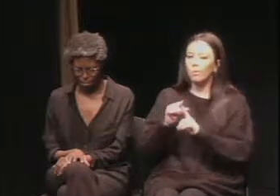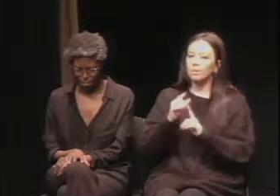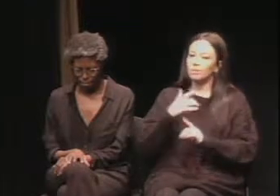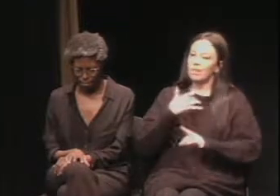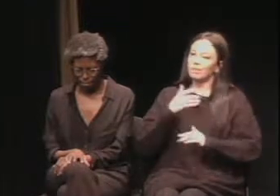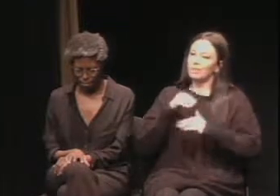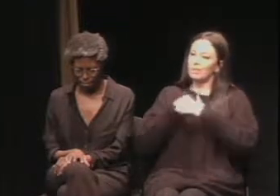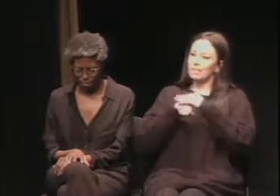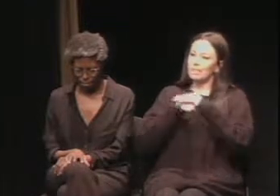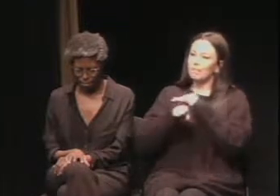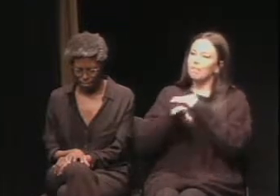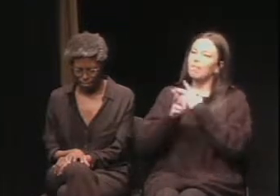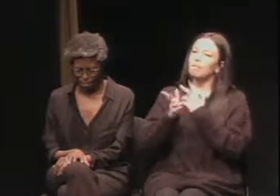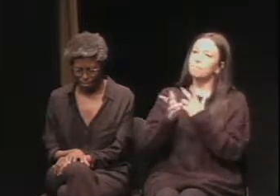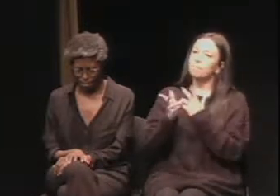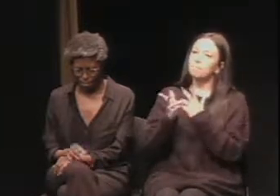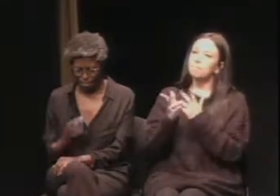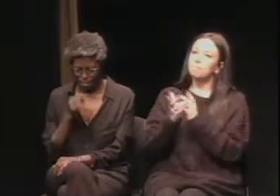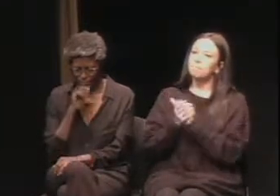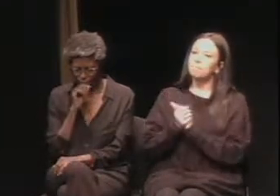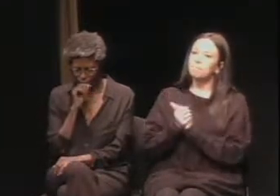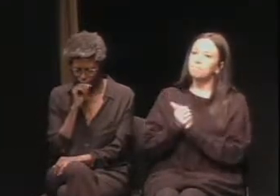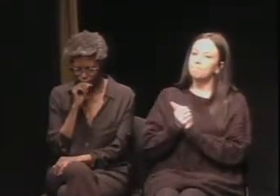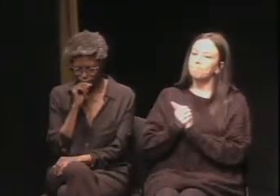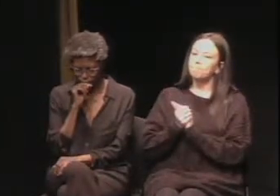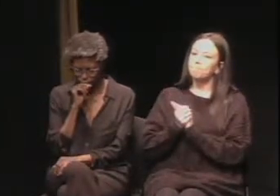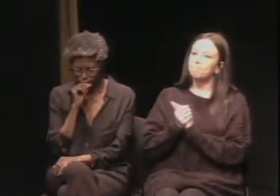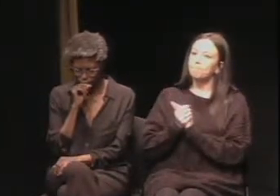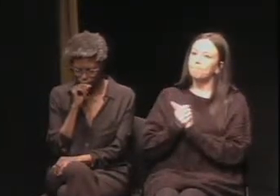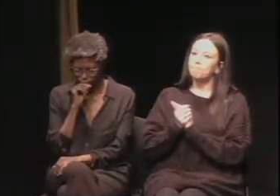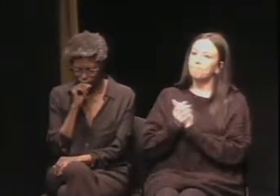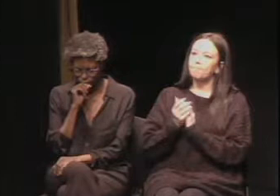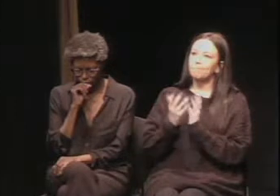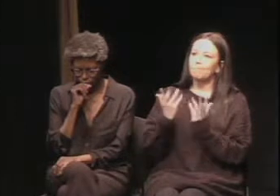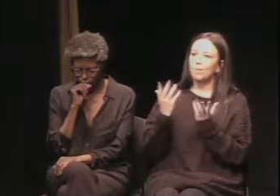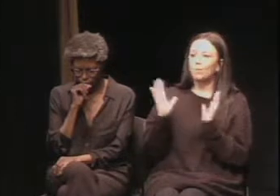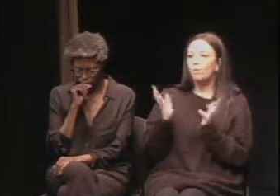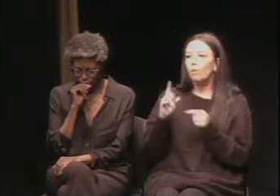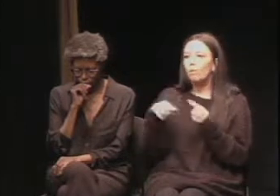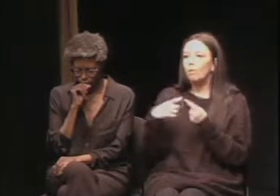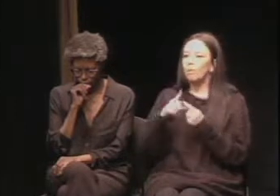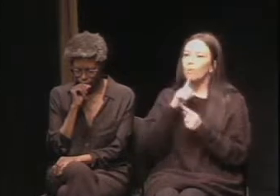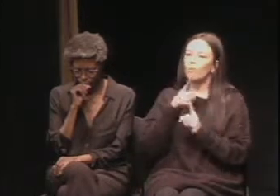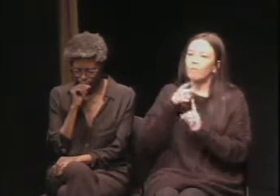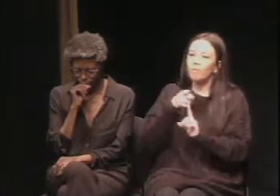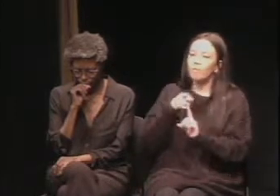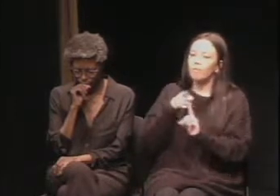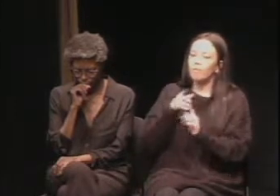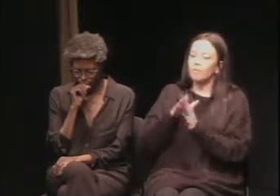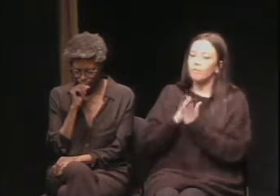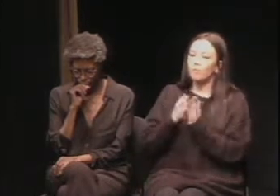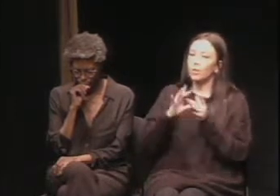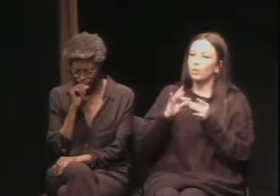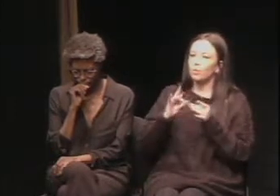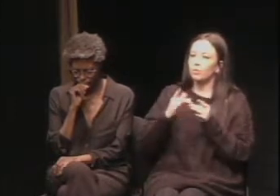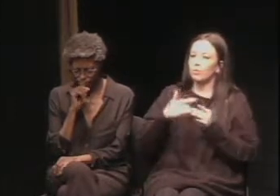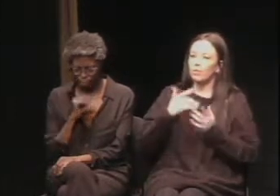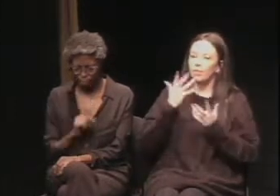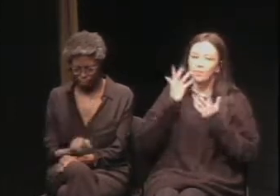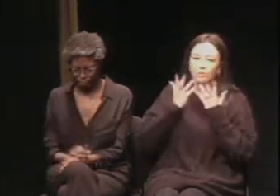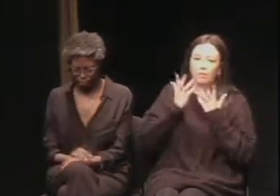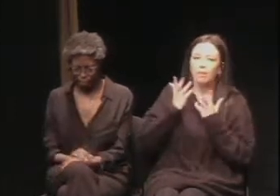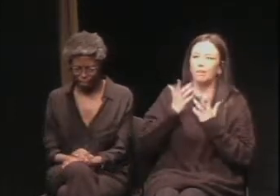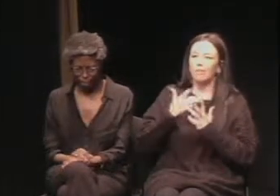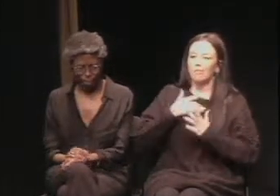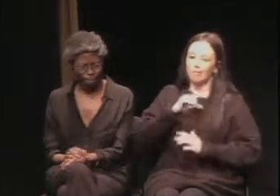accessible. Yeah. And so what I wanted to talk to you a little bit about is, you talk in the book about feeling shame and